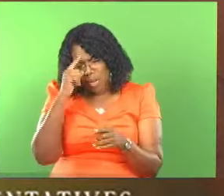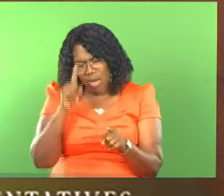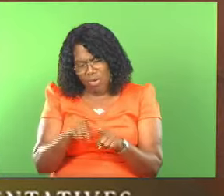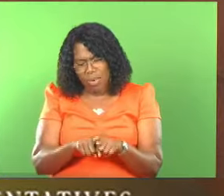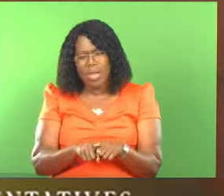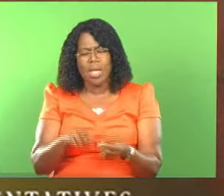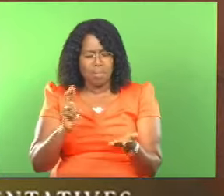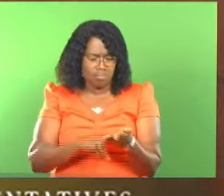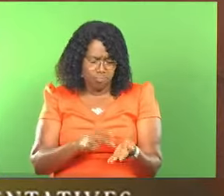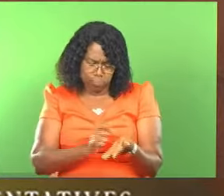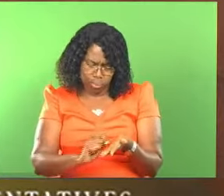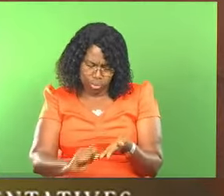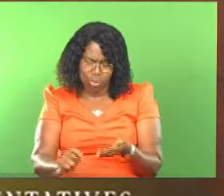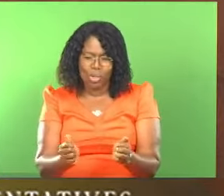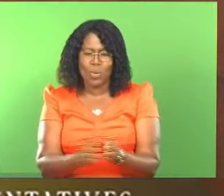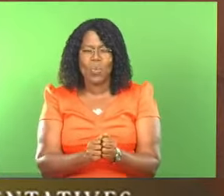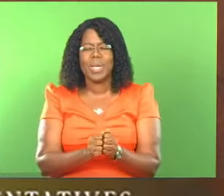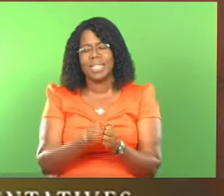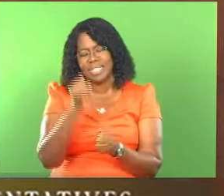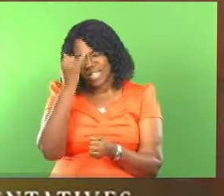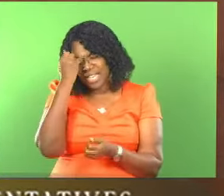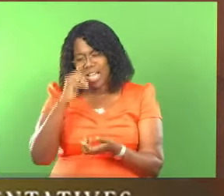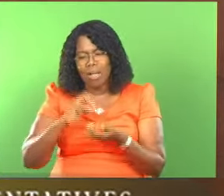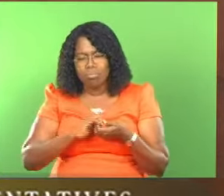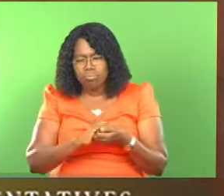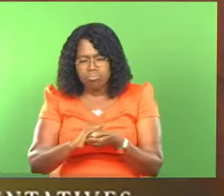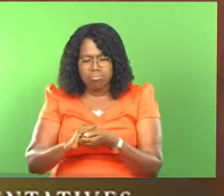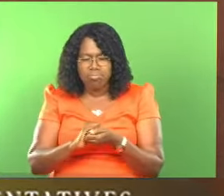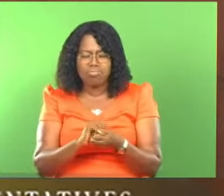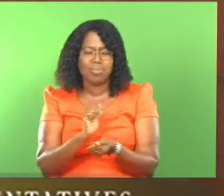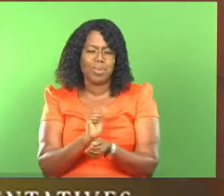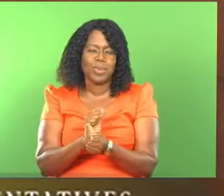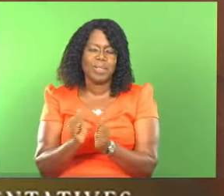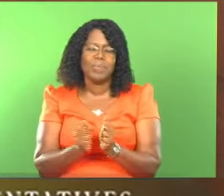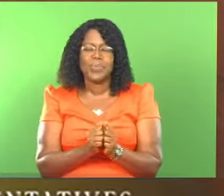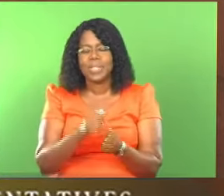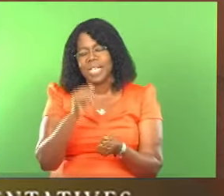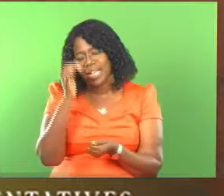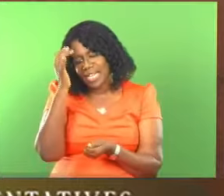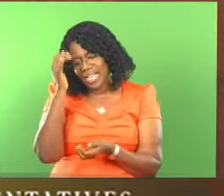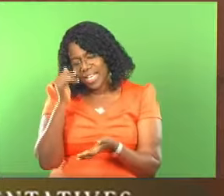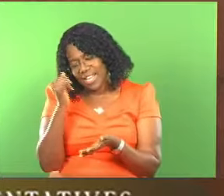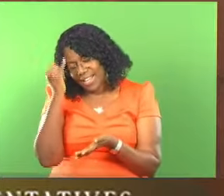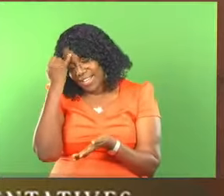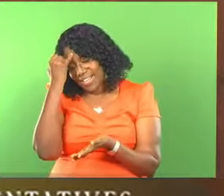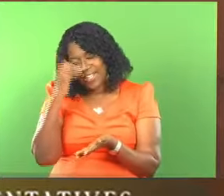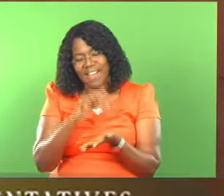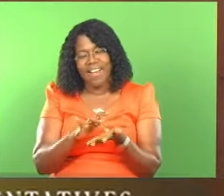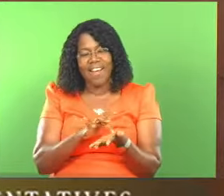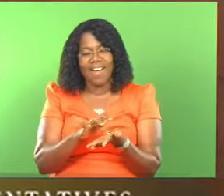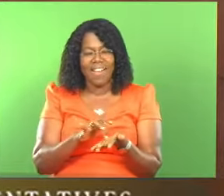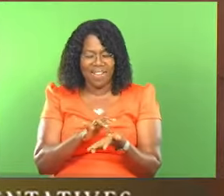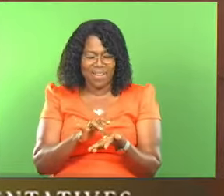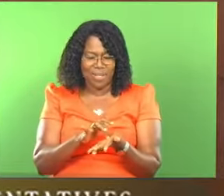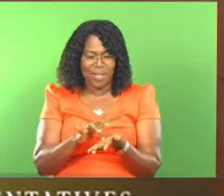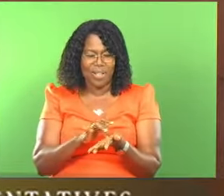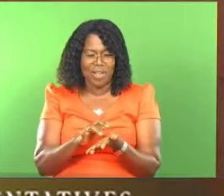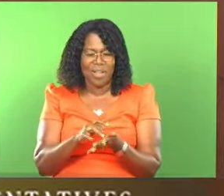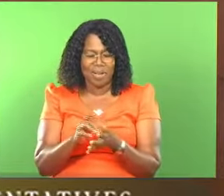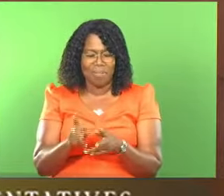So we want to partner with Indian pharmaceutical leaders to establish local drug manufacturing